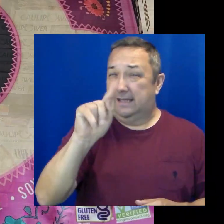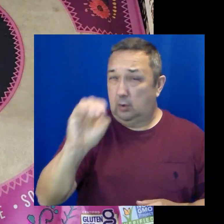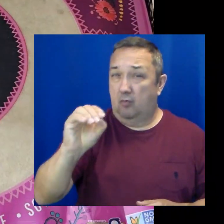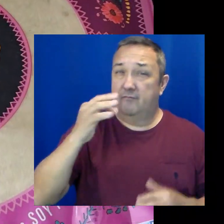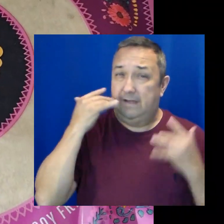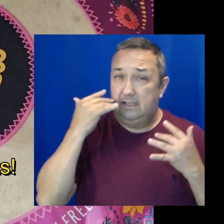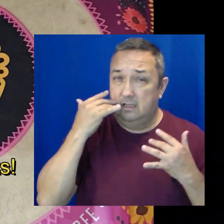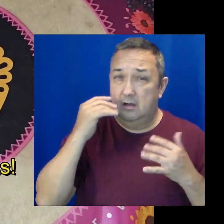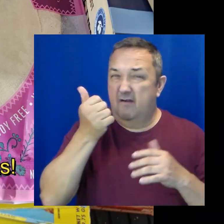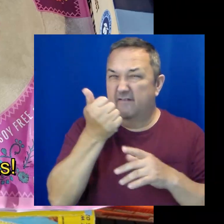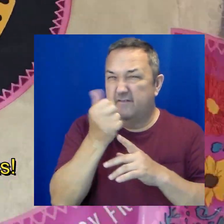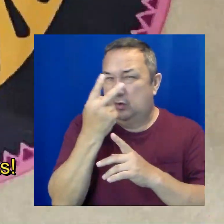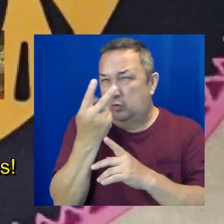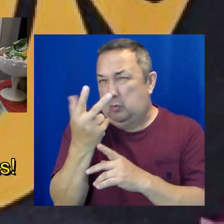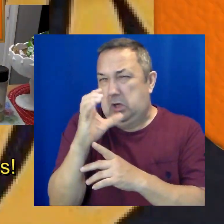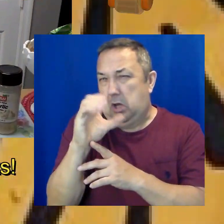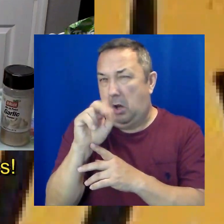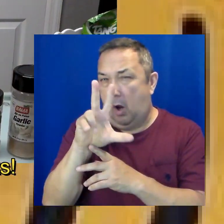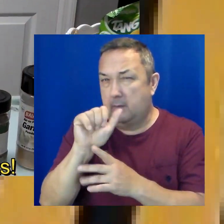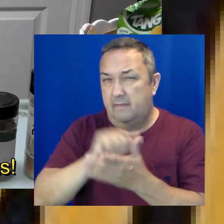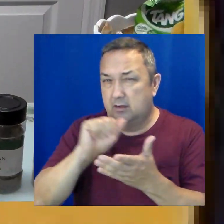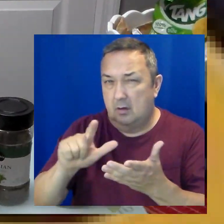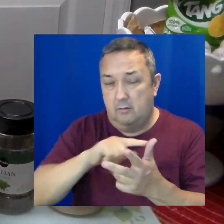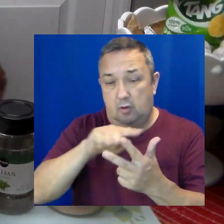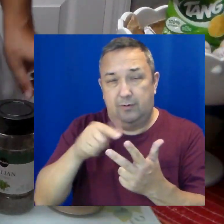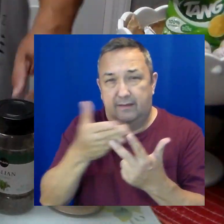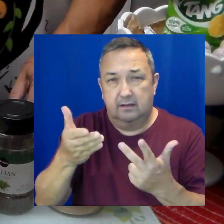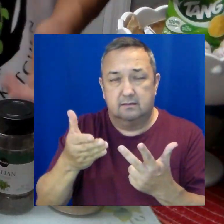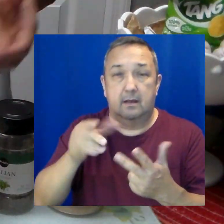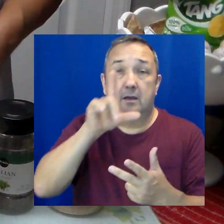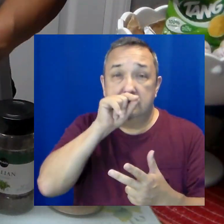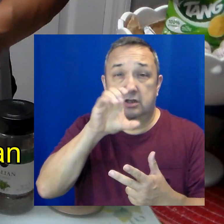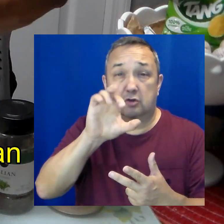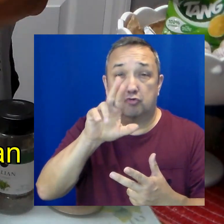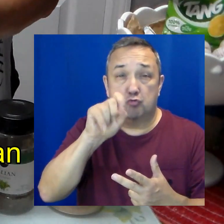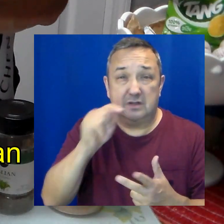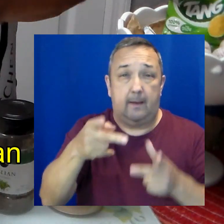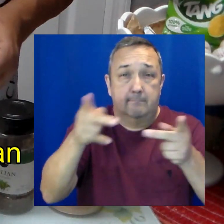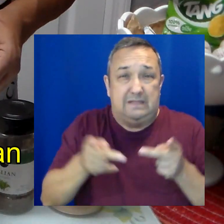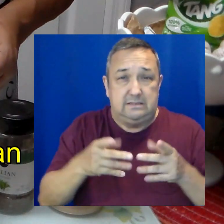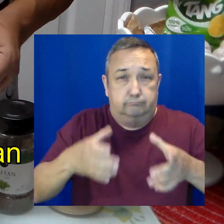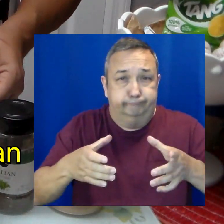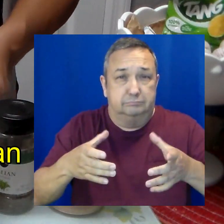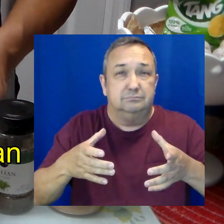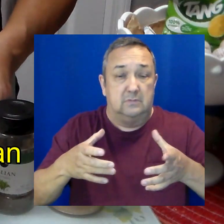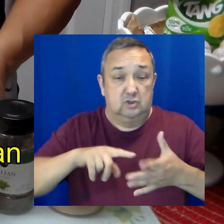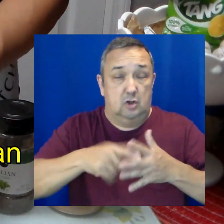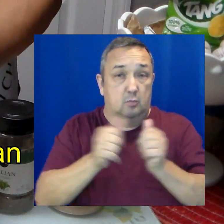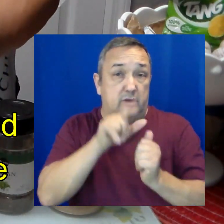a couple of carbs, and only takes 3 ingredients. Chicken crust pizza. We're going to start with a can of